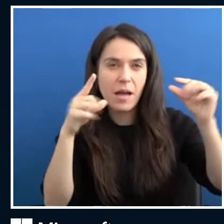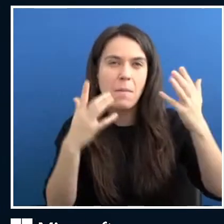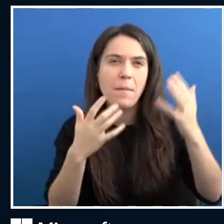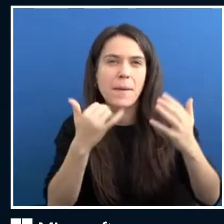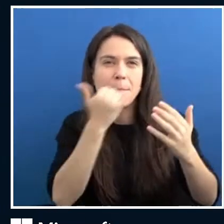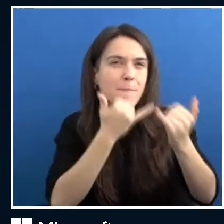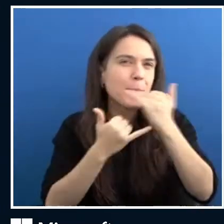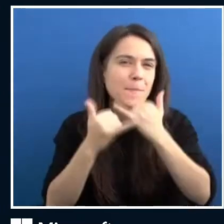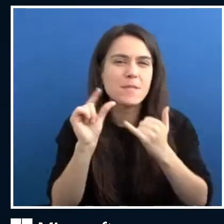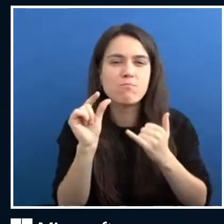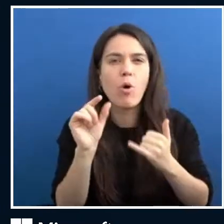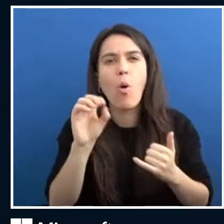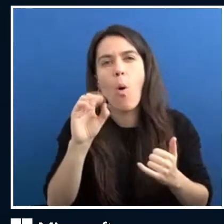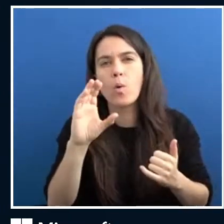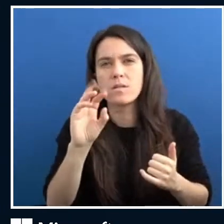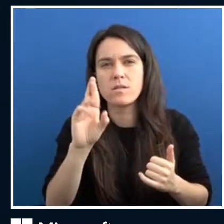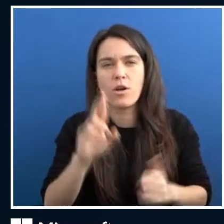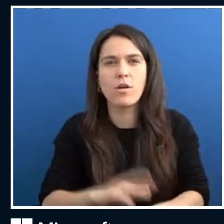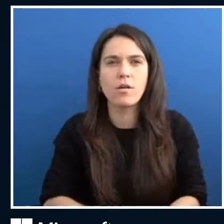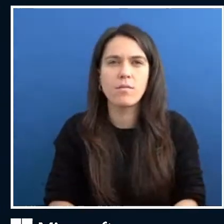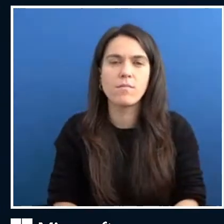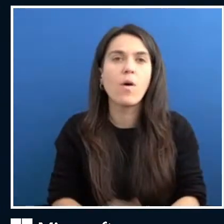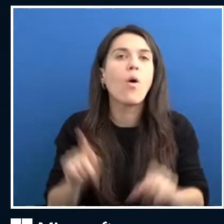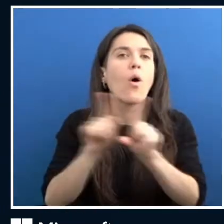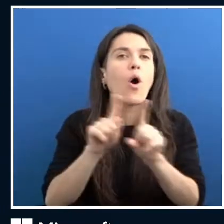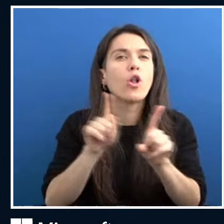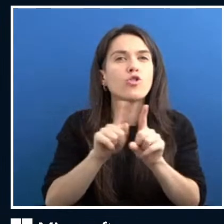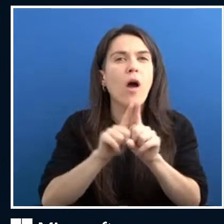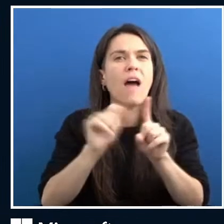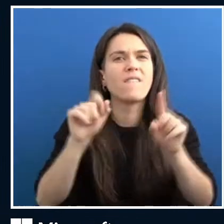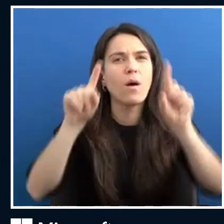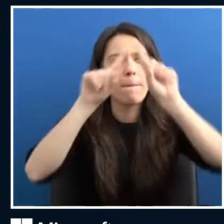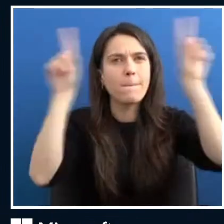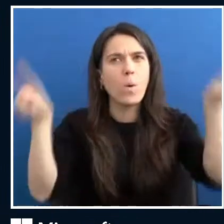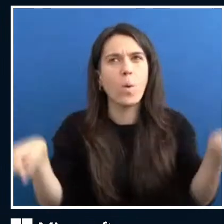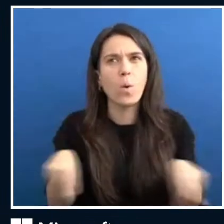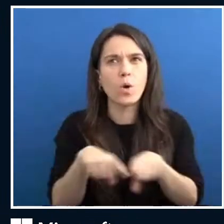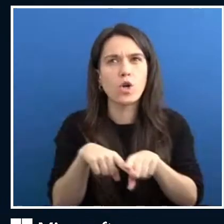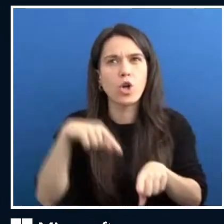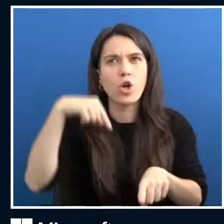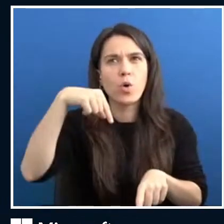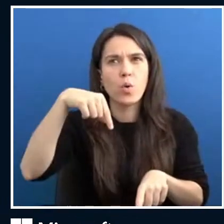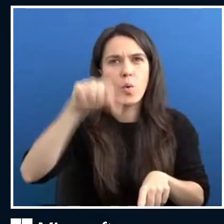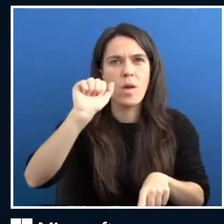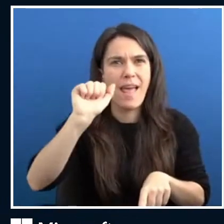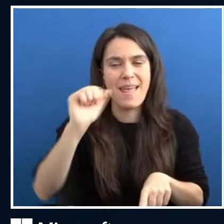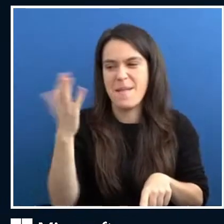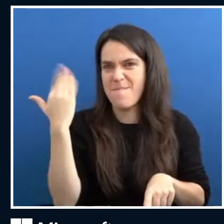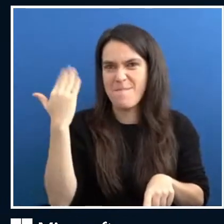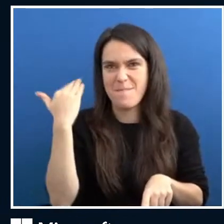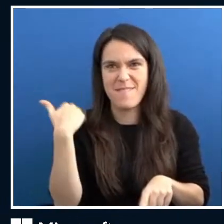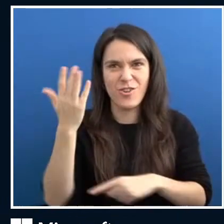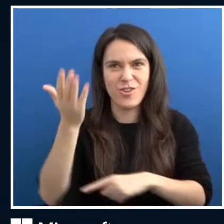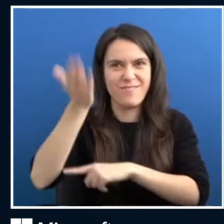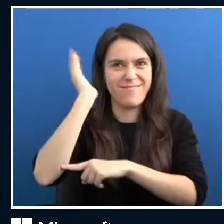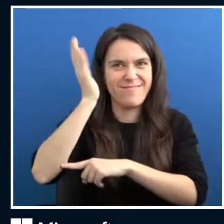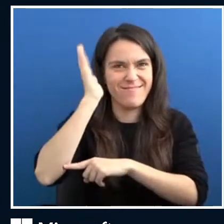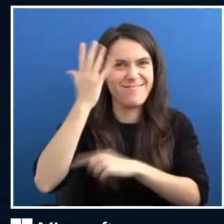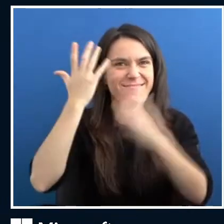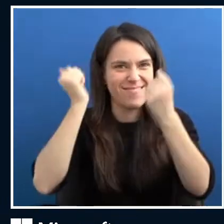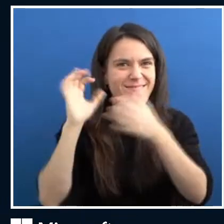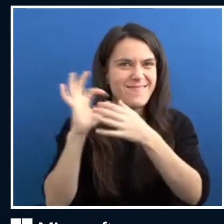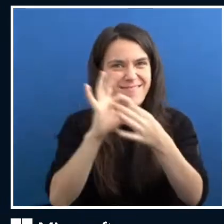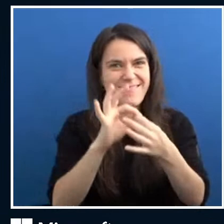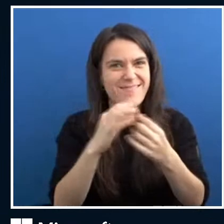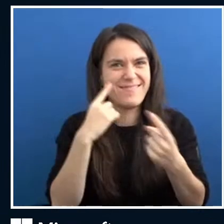could also use the Q&A bot, which Jahnavi and Jayesh were talking about in the